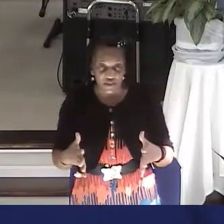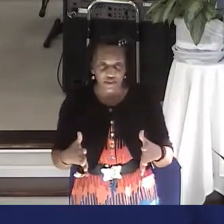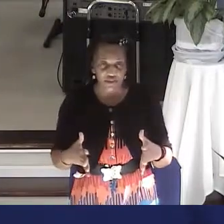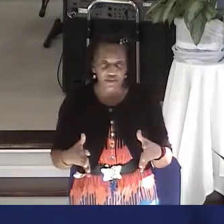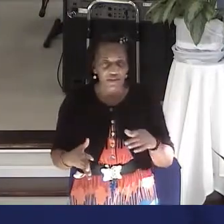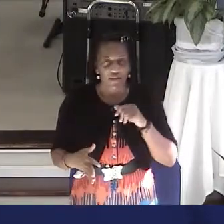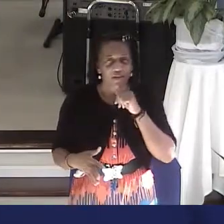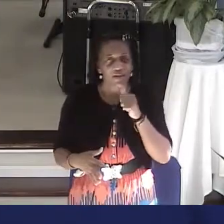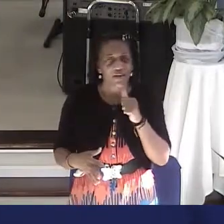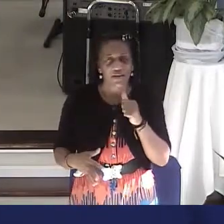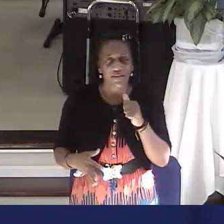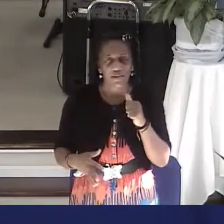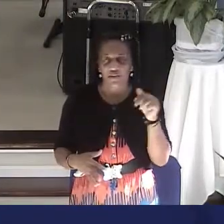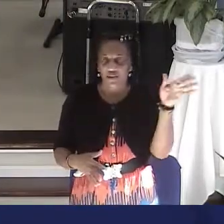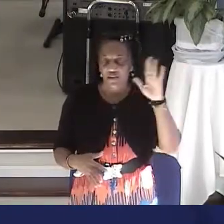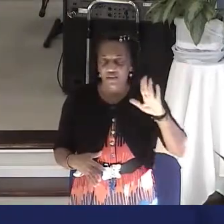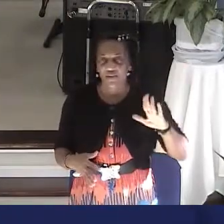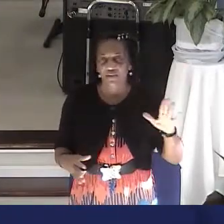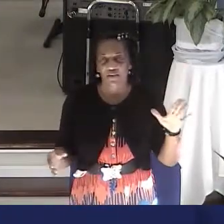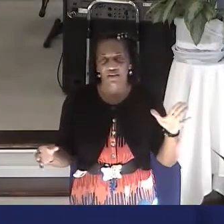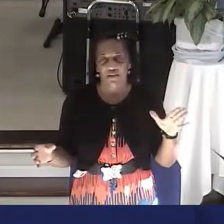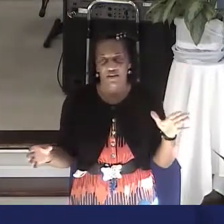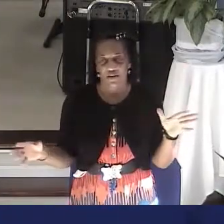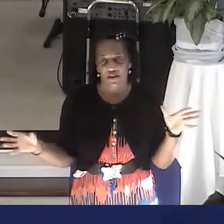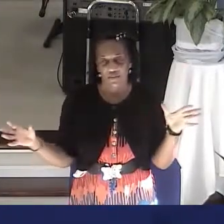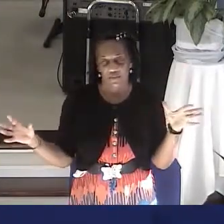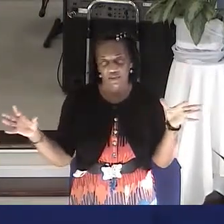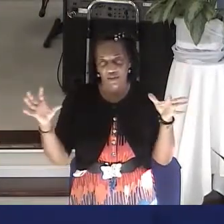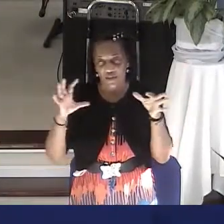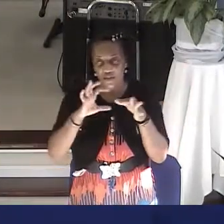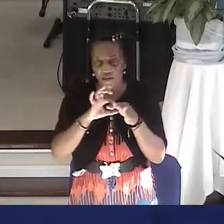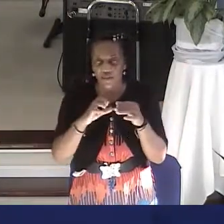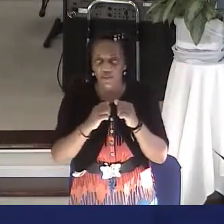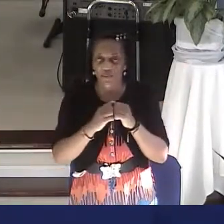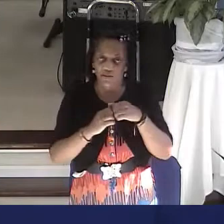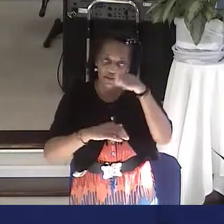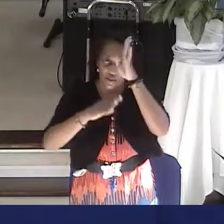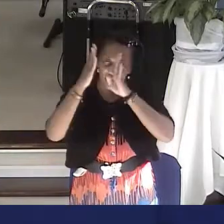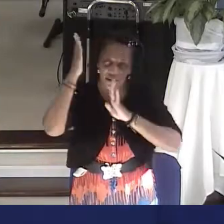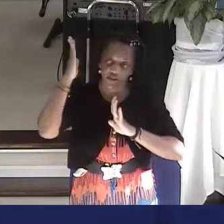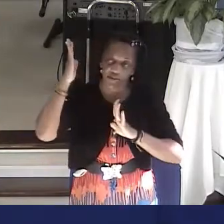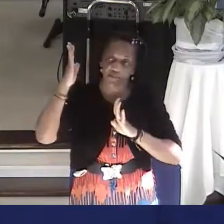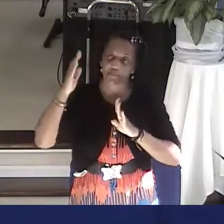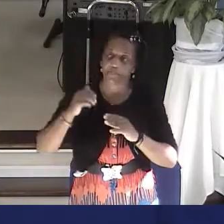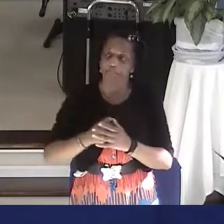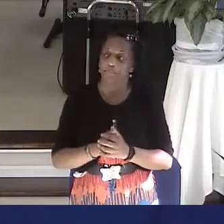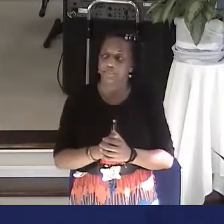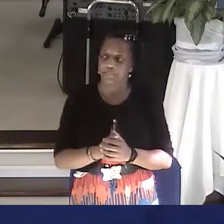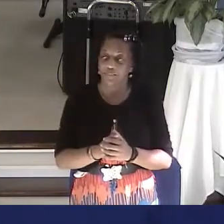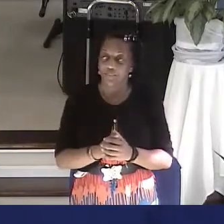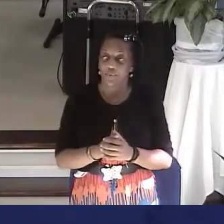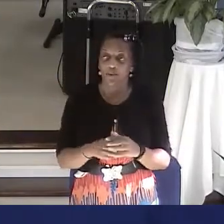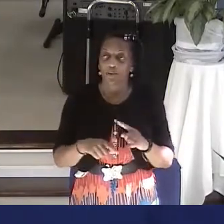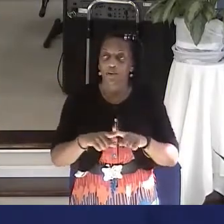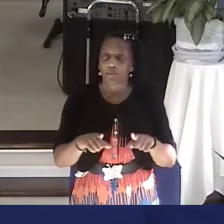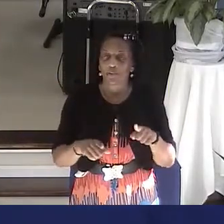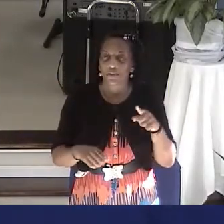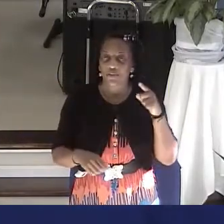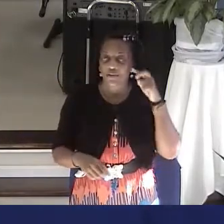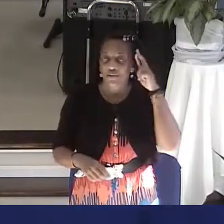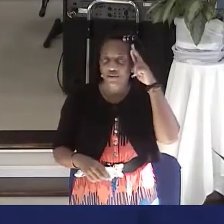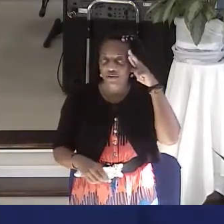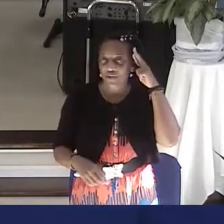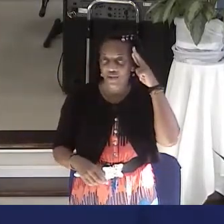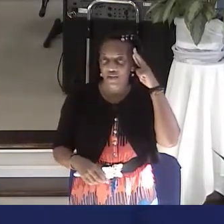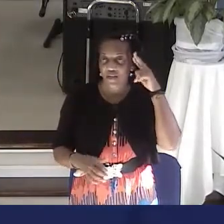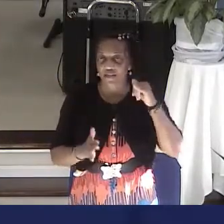So, I realized that, you know, if I'm not careful, you know, this will happen and the enemy will steal